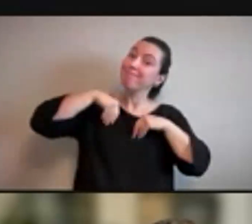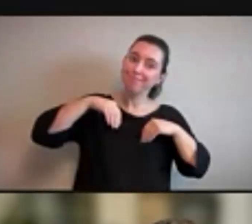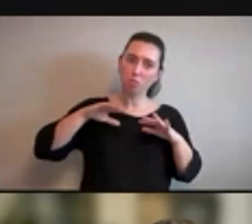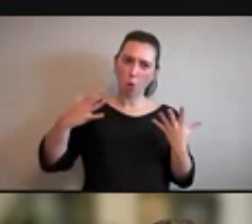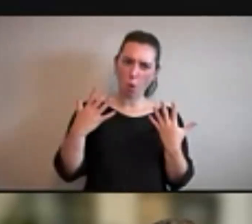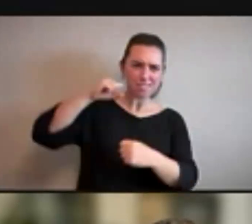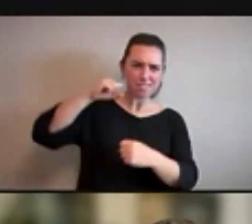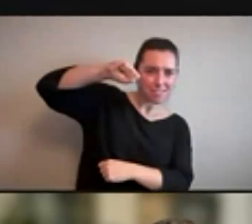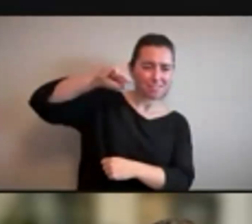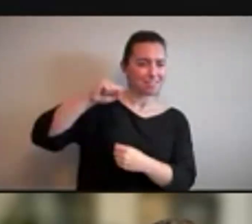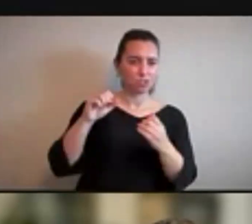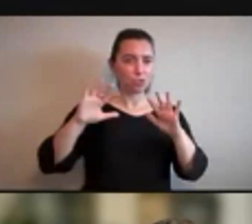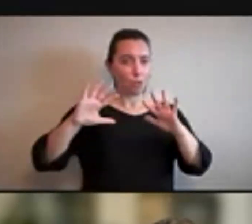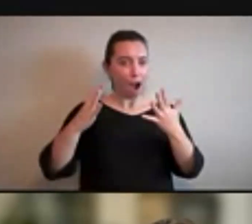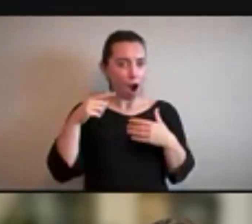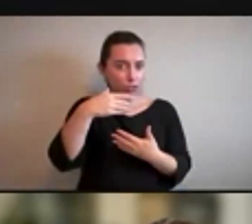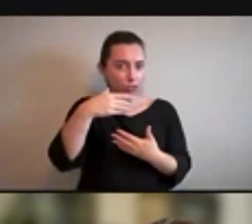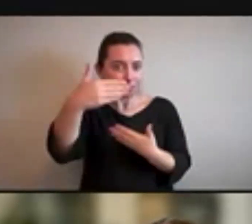happen? Did you